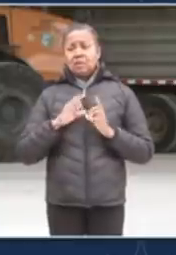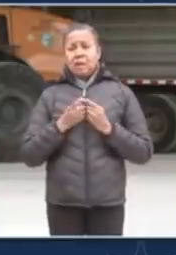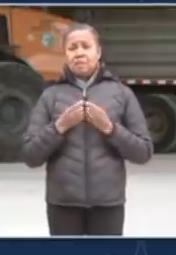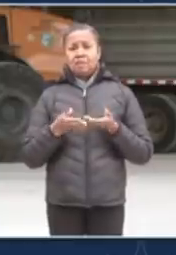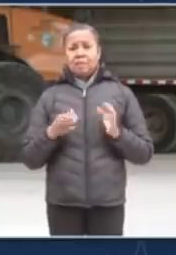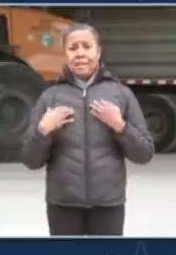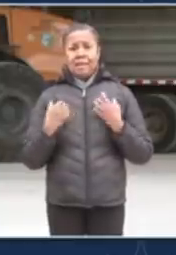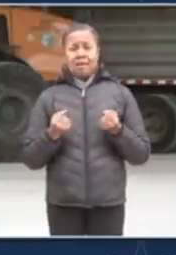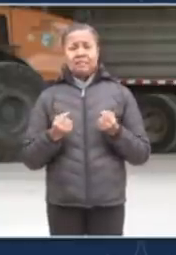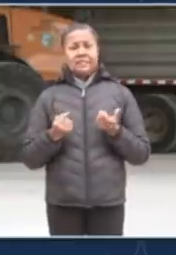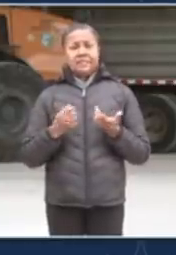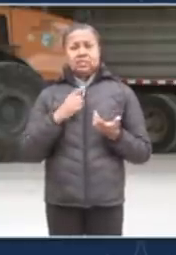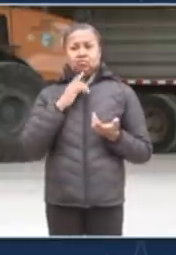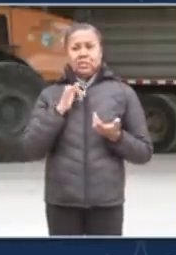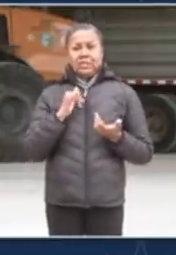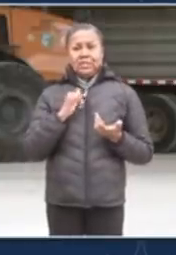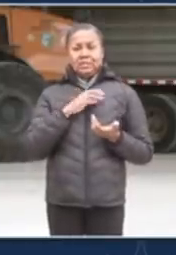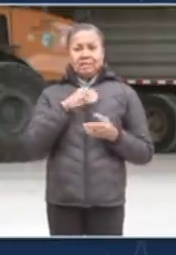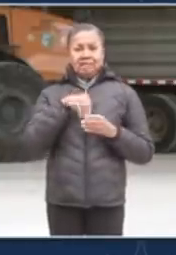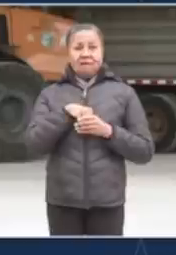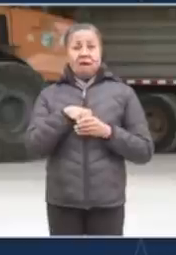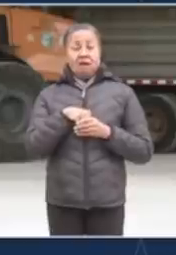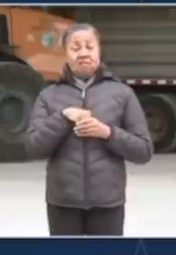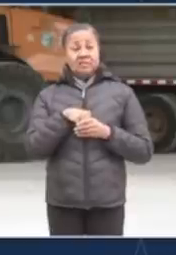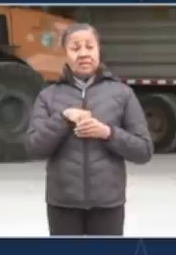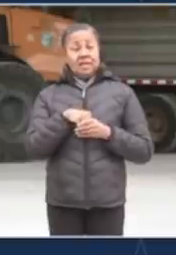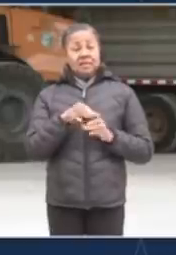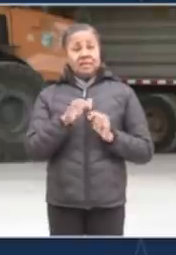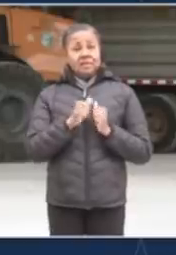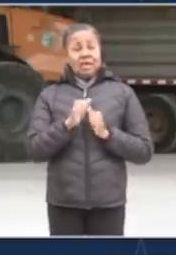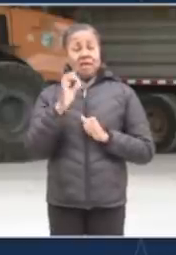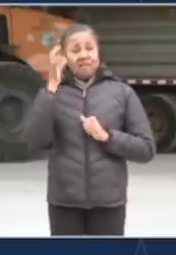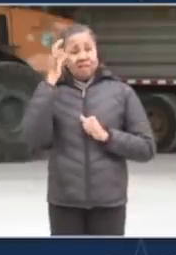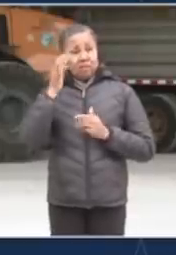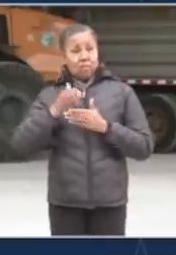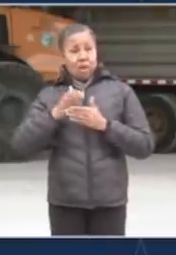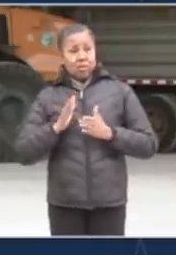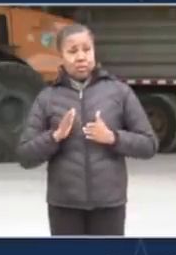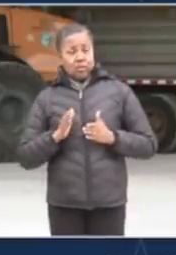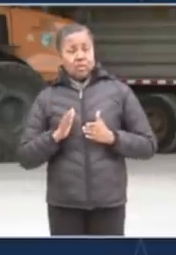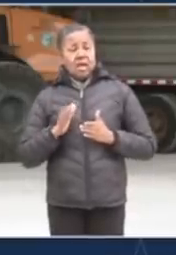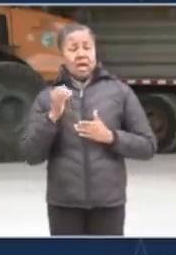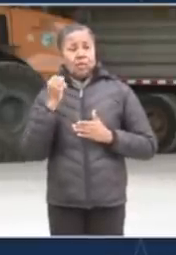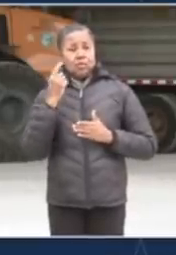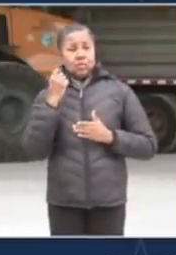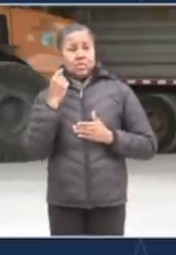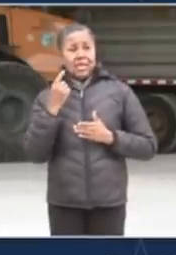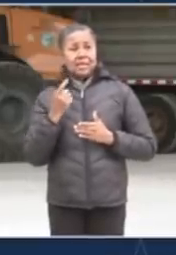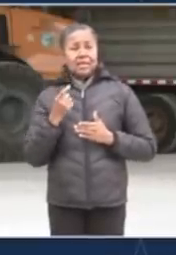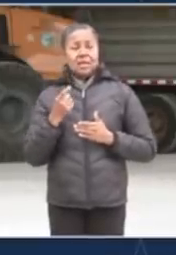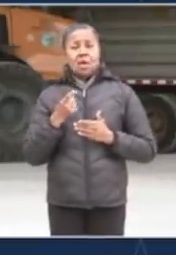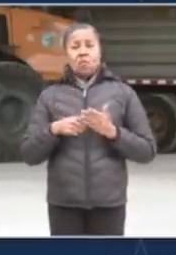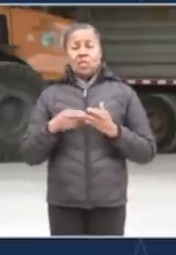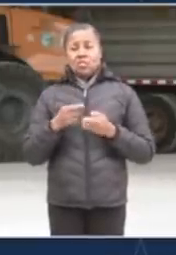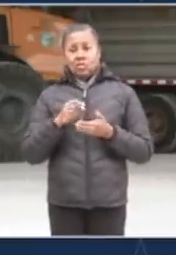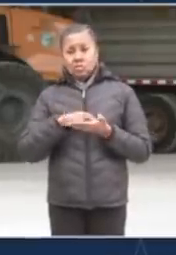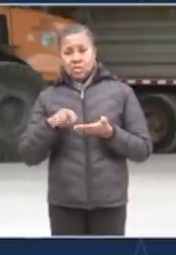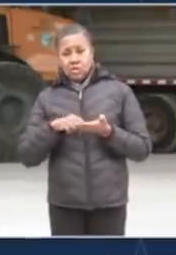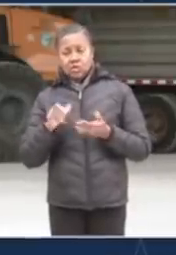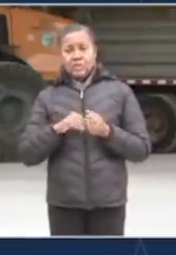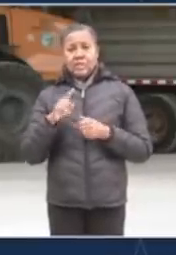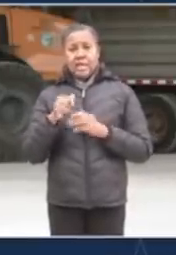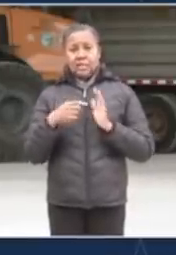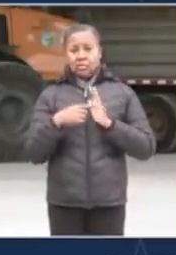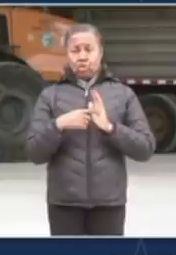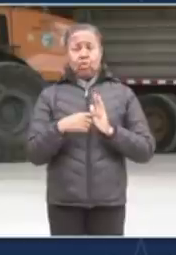Public Health is very much in the mix, particularly with our federal partners, understanding what the research and the data